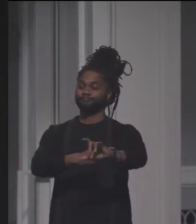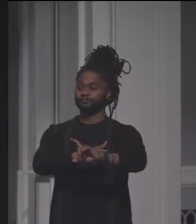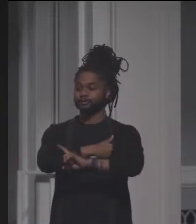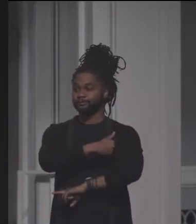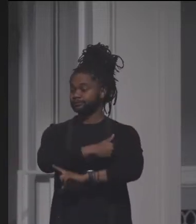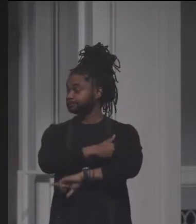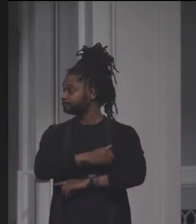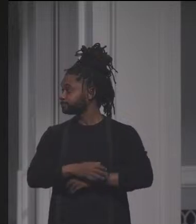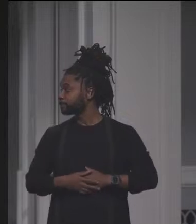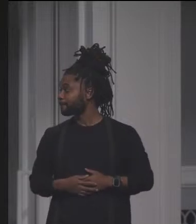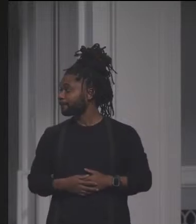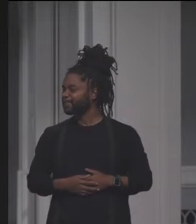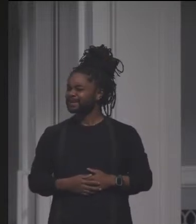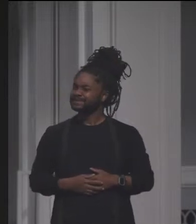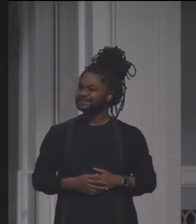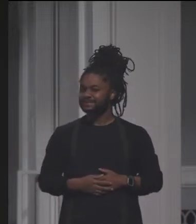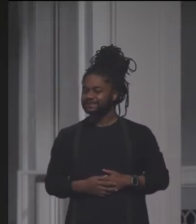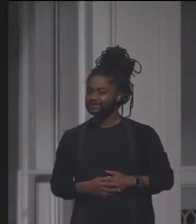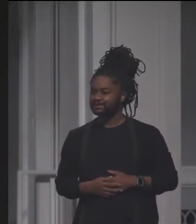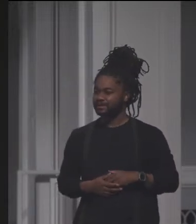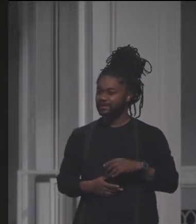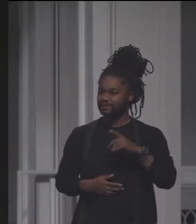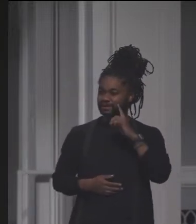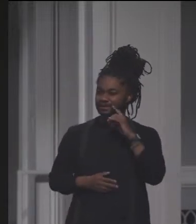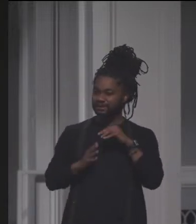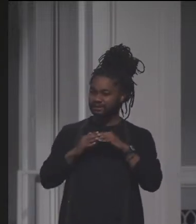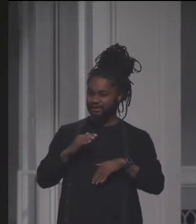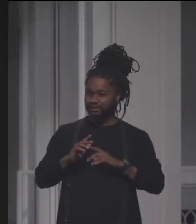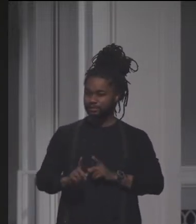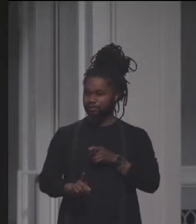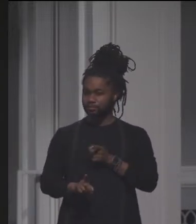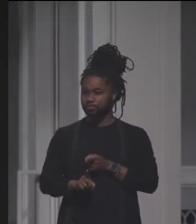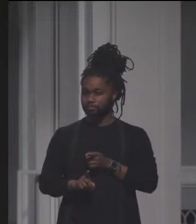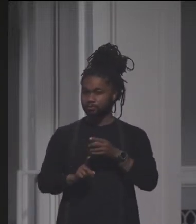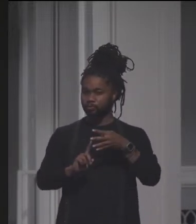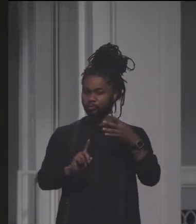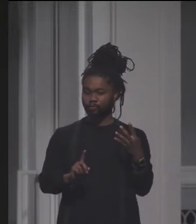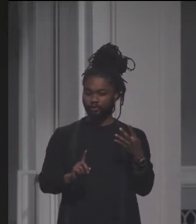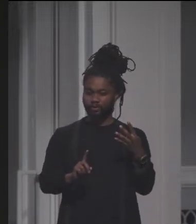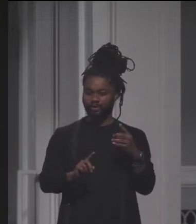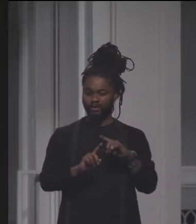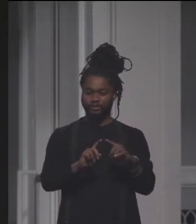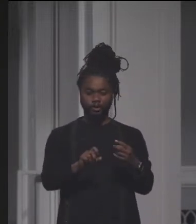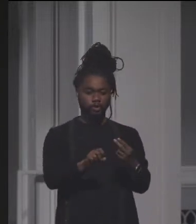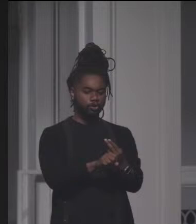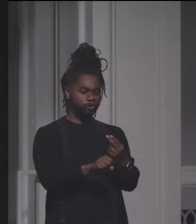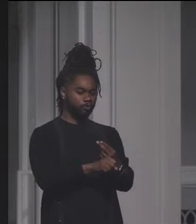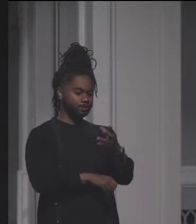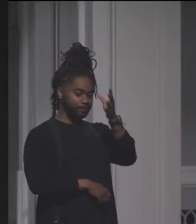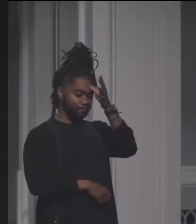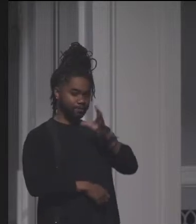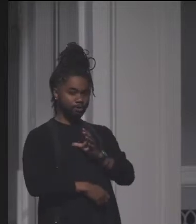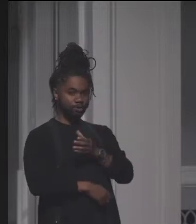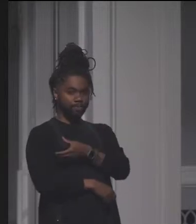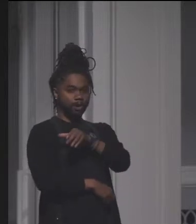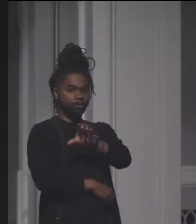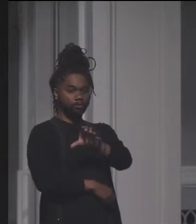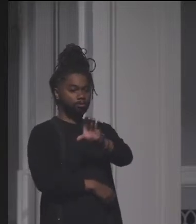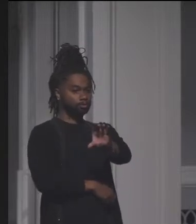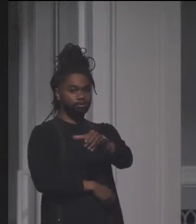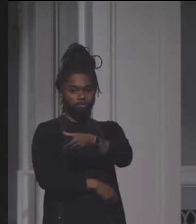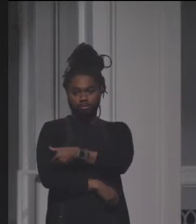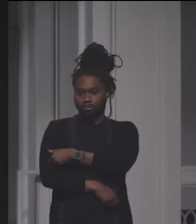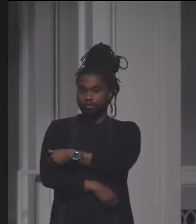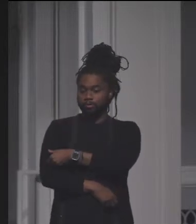But you see, I think that's less about being queer than about usurpation of male power.